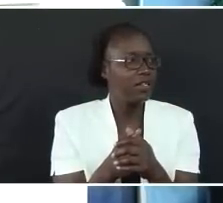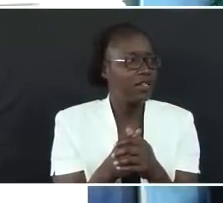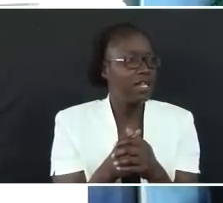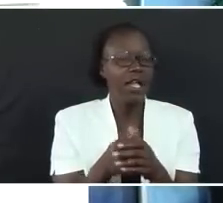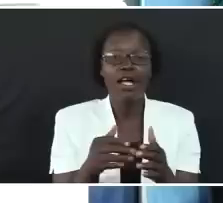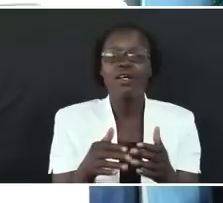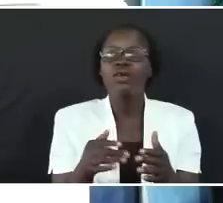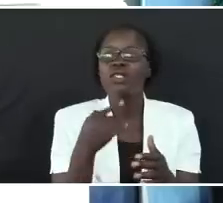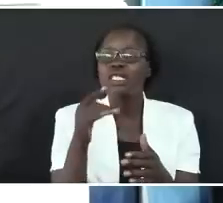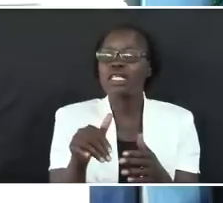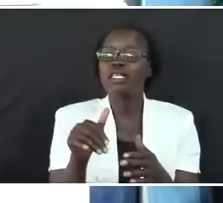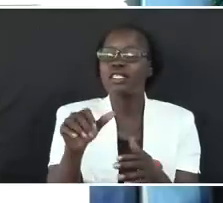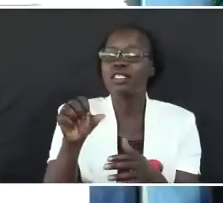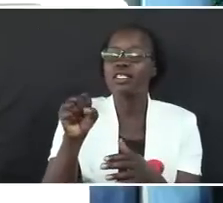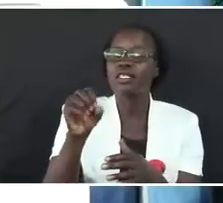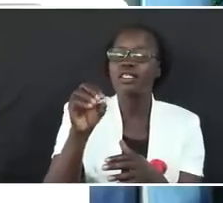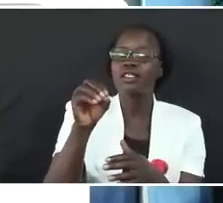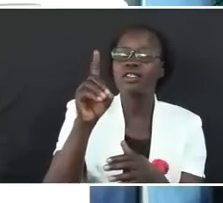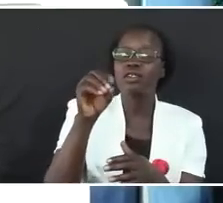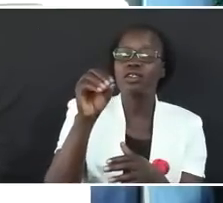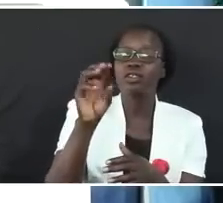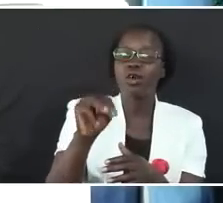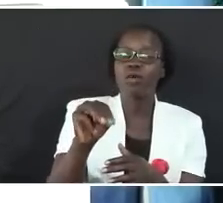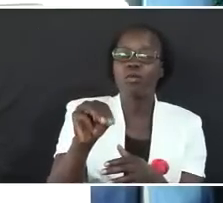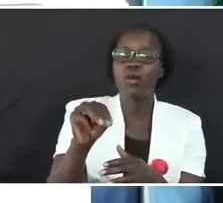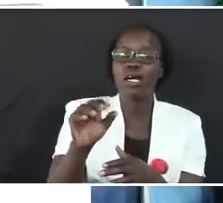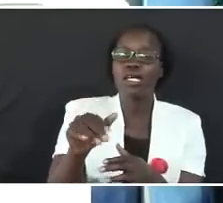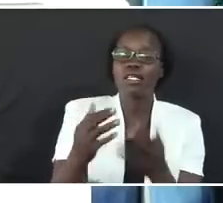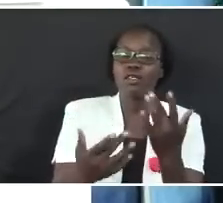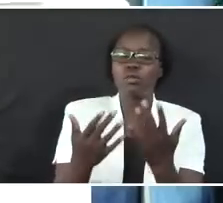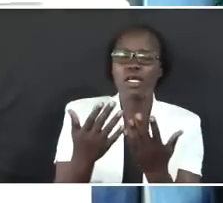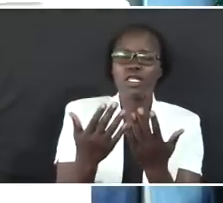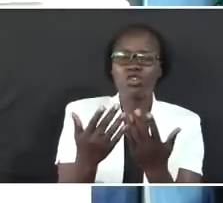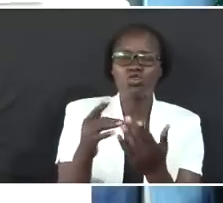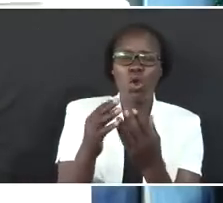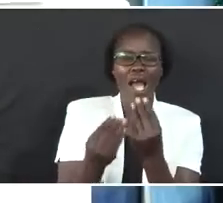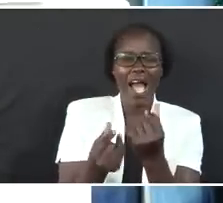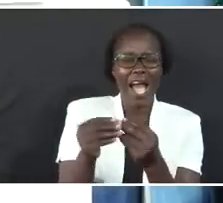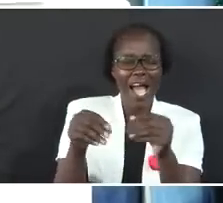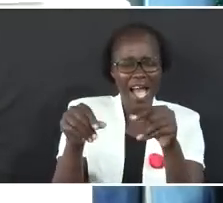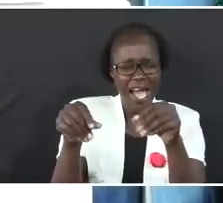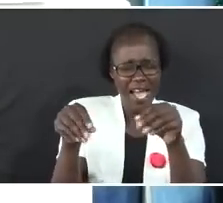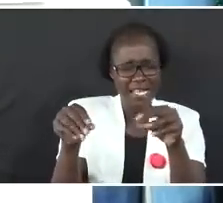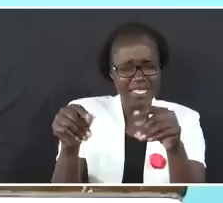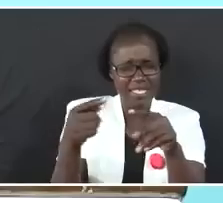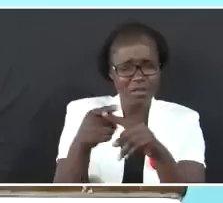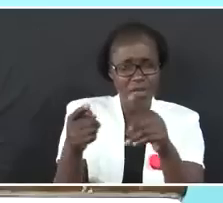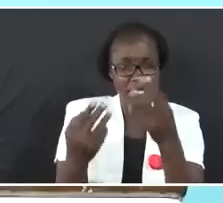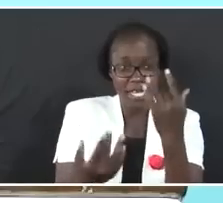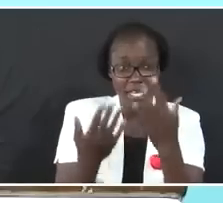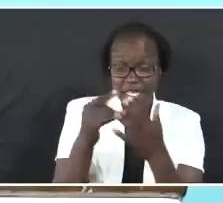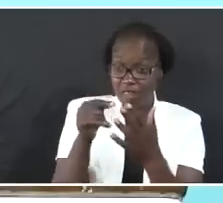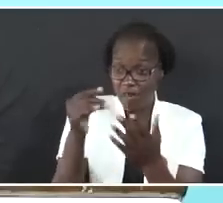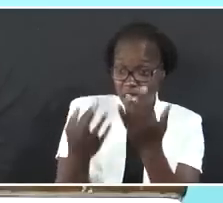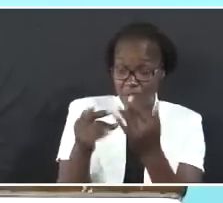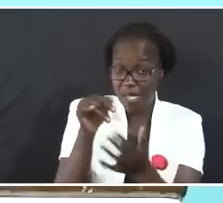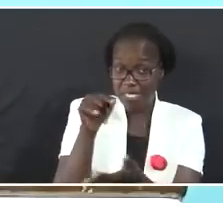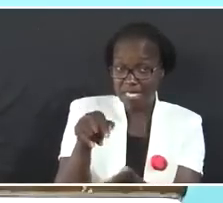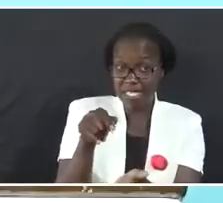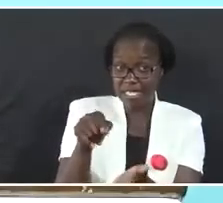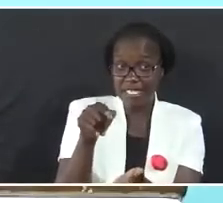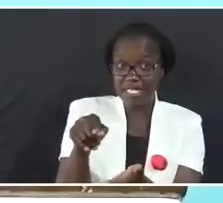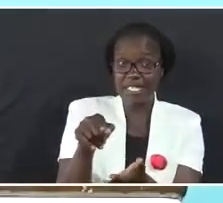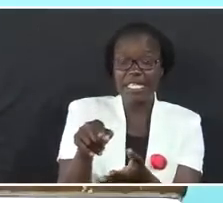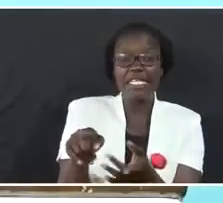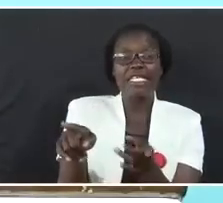Allow me say that Sodom that was burning was burnt to ashes. We agree. But the fire that burnt it